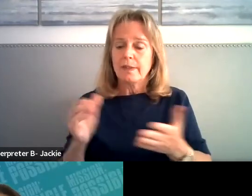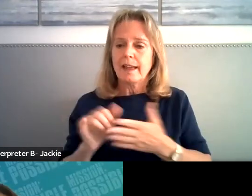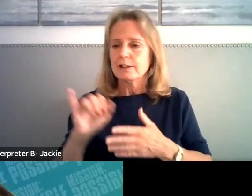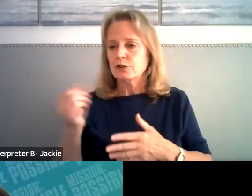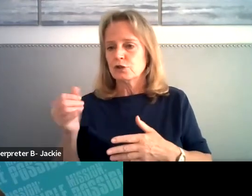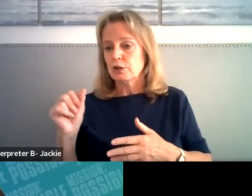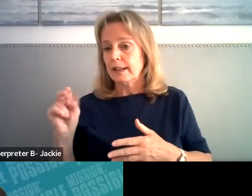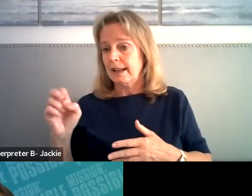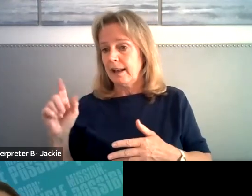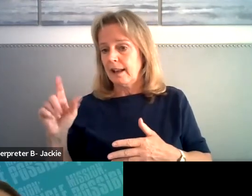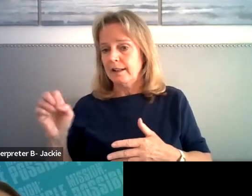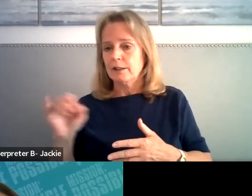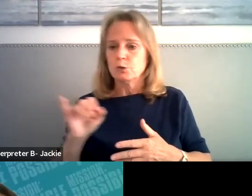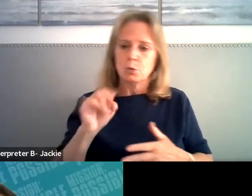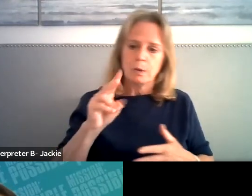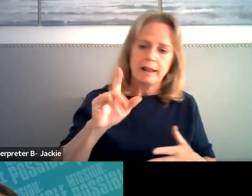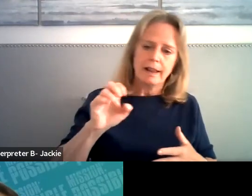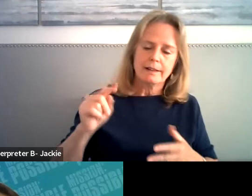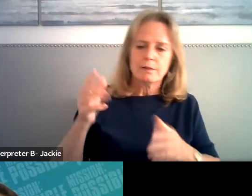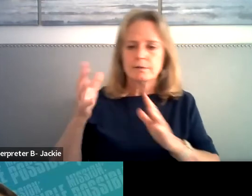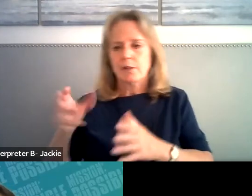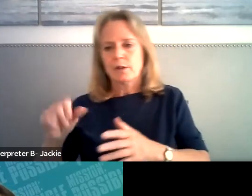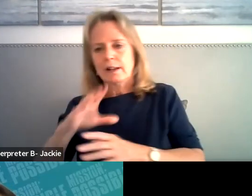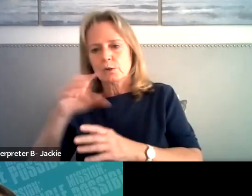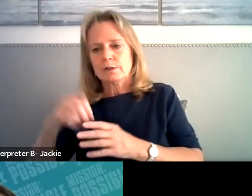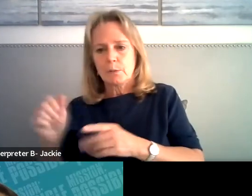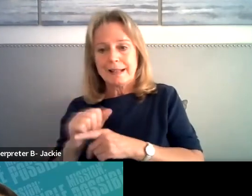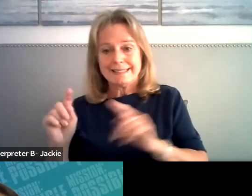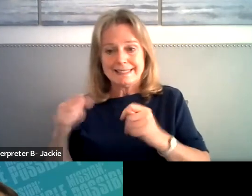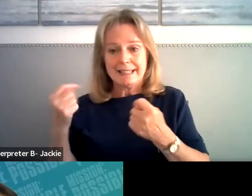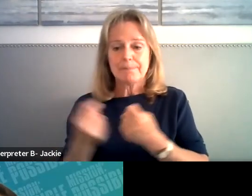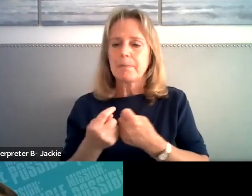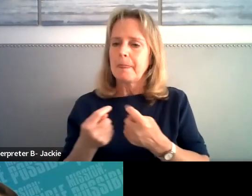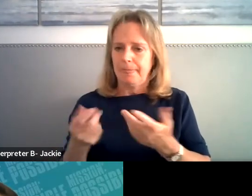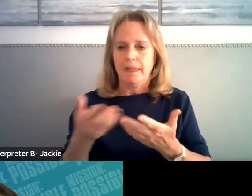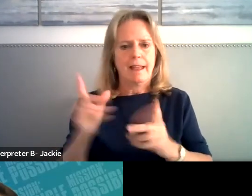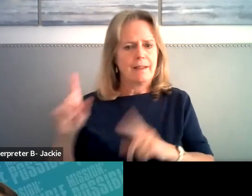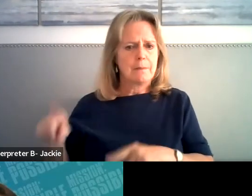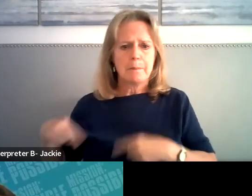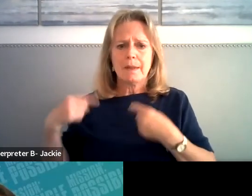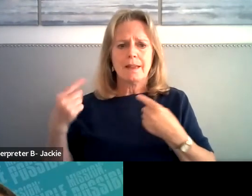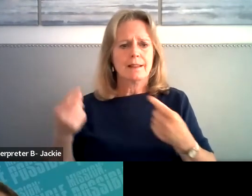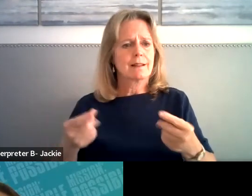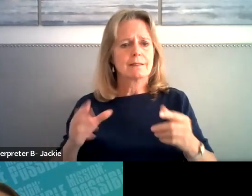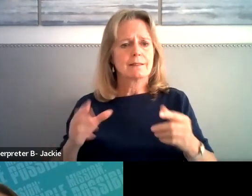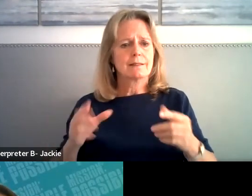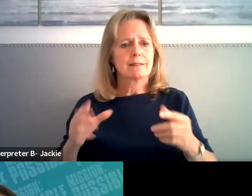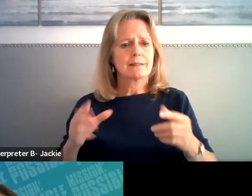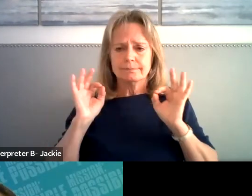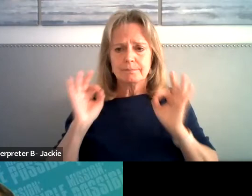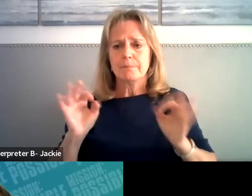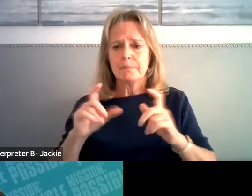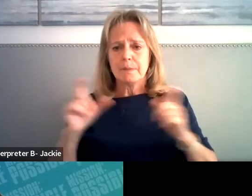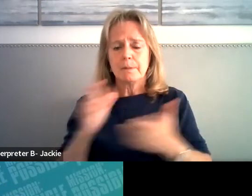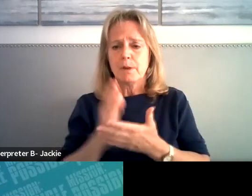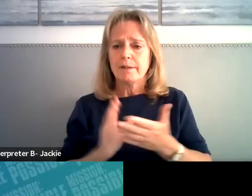Janelle and Juliet and the rest of the Supporting Inclusive Practices team, they have been an instrumental piece in our journey.